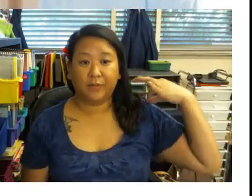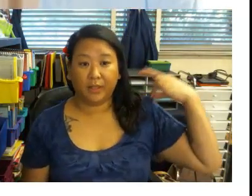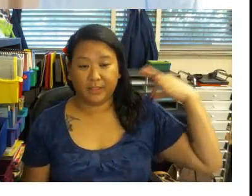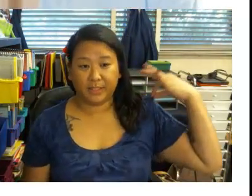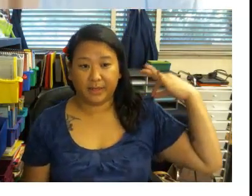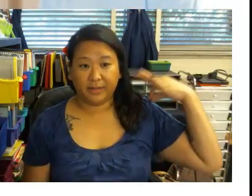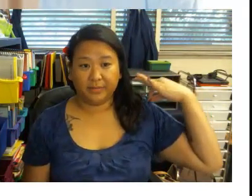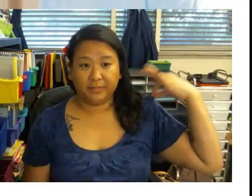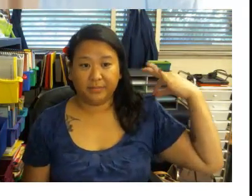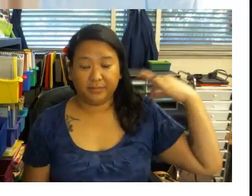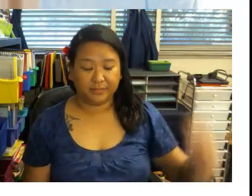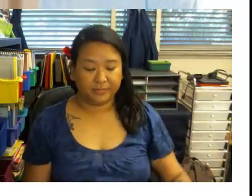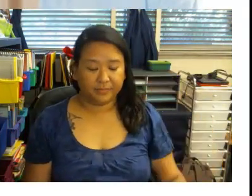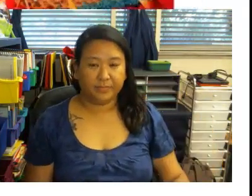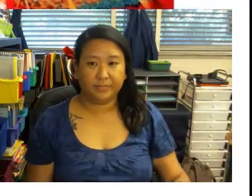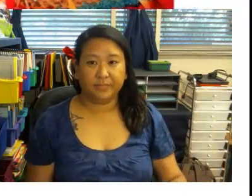To volunteer.